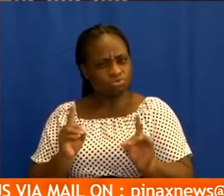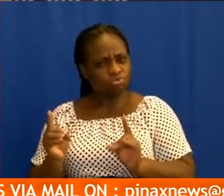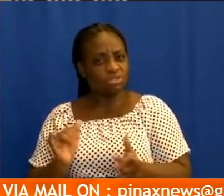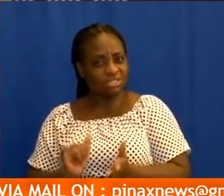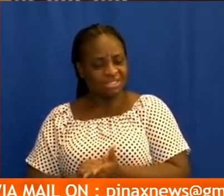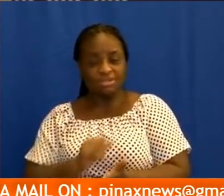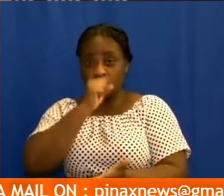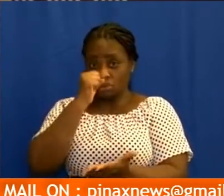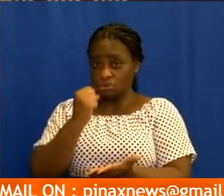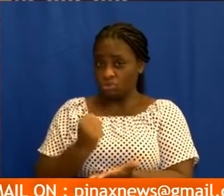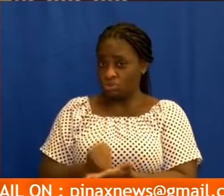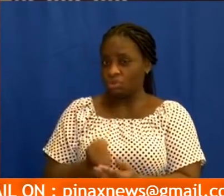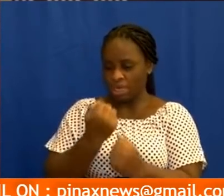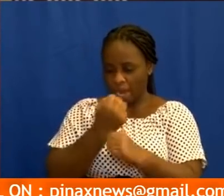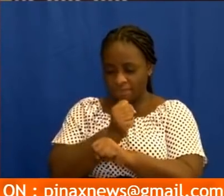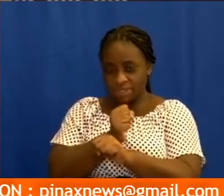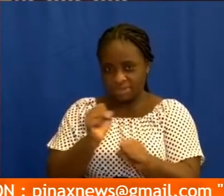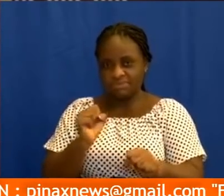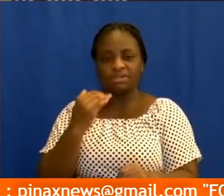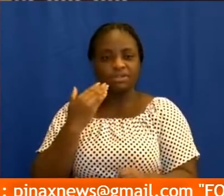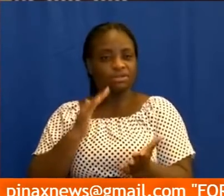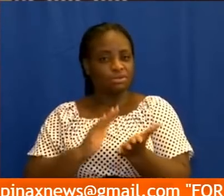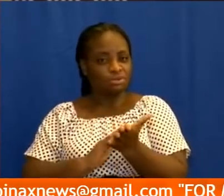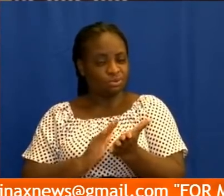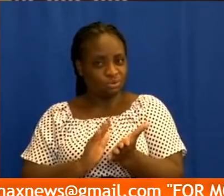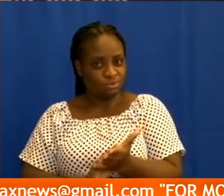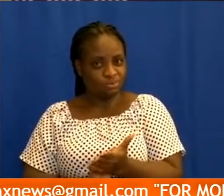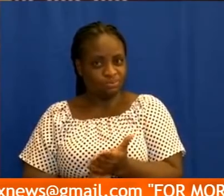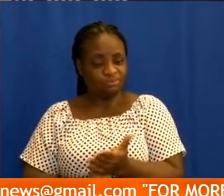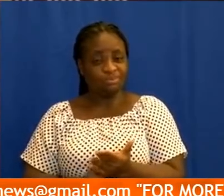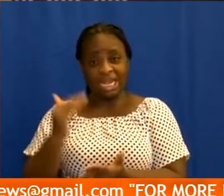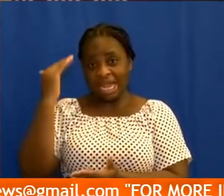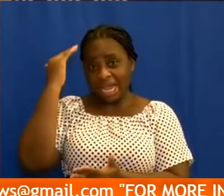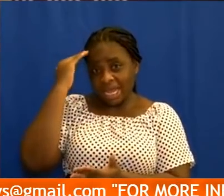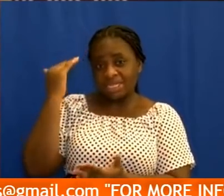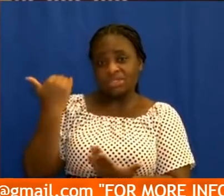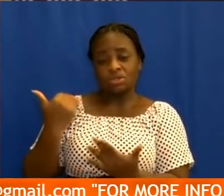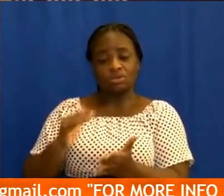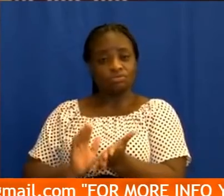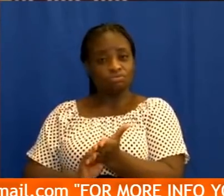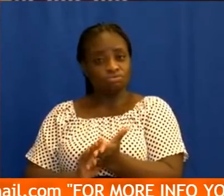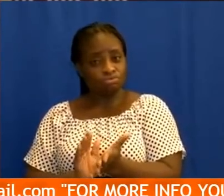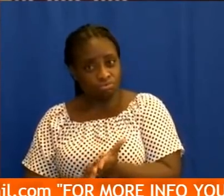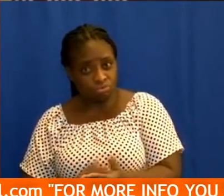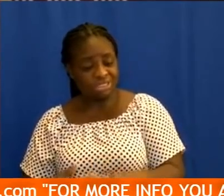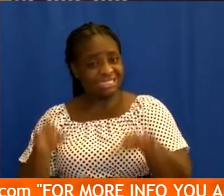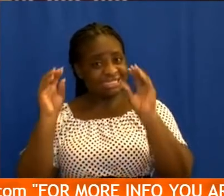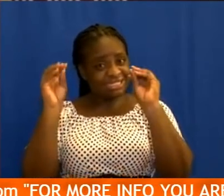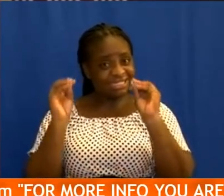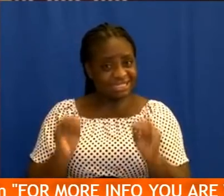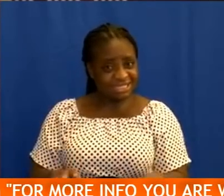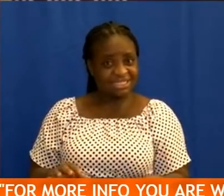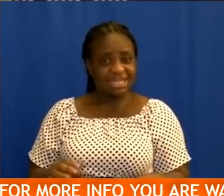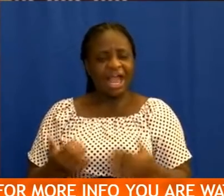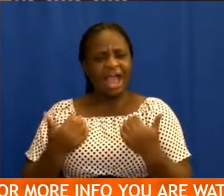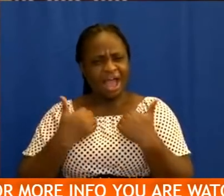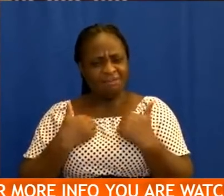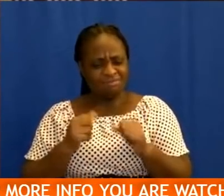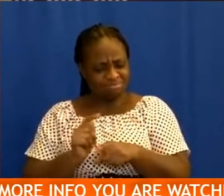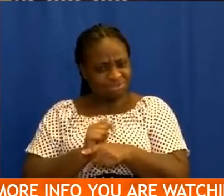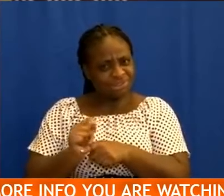steps to ensure their safety in school. Heads of institutions as well as their teachers have